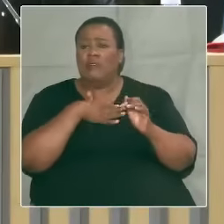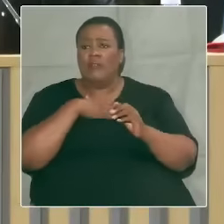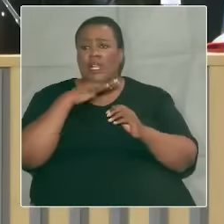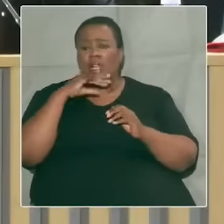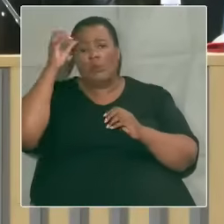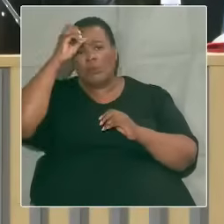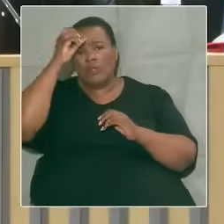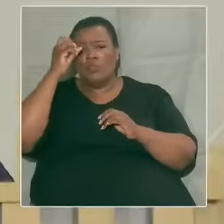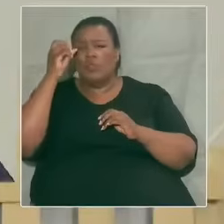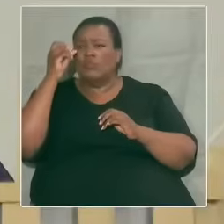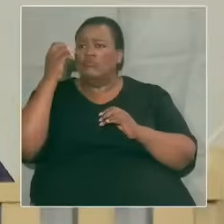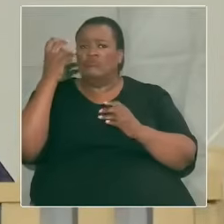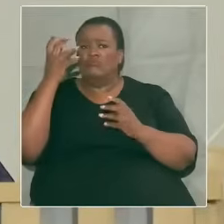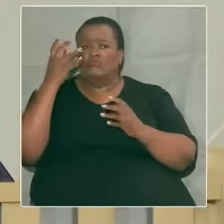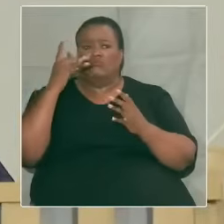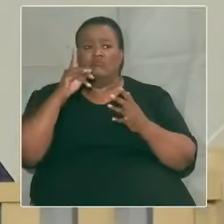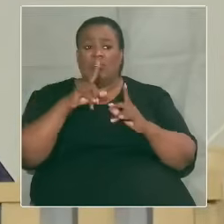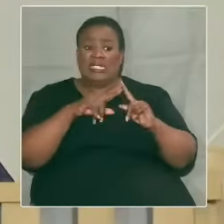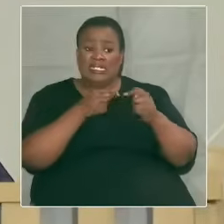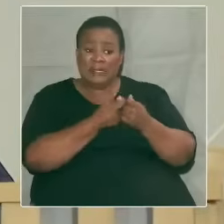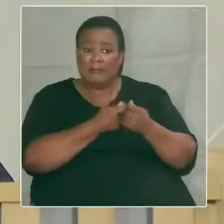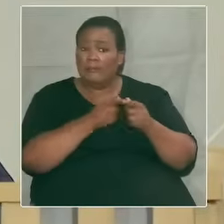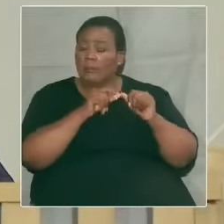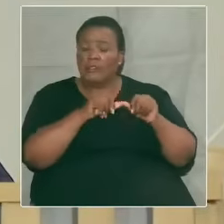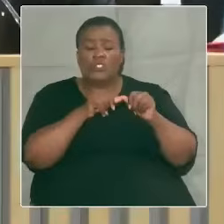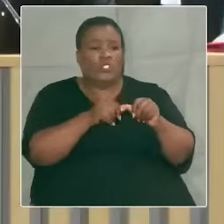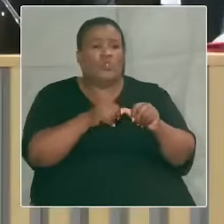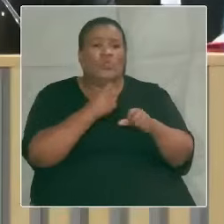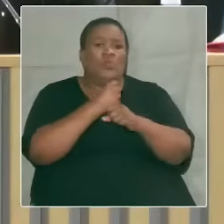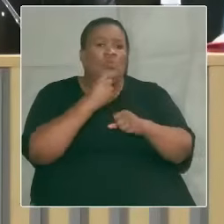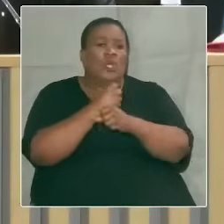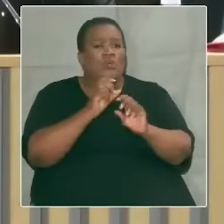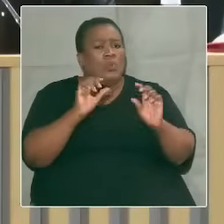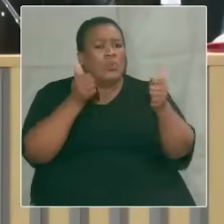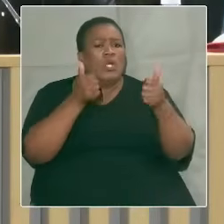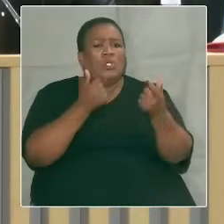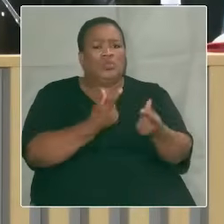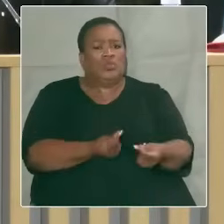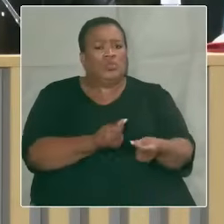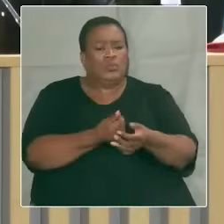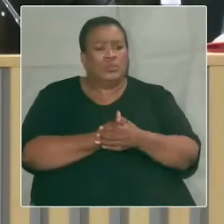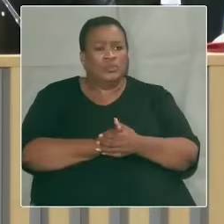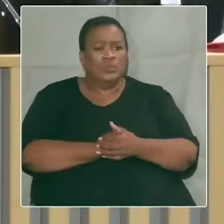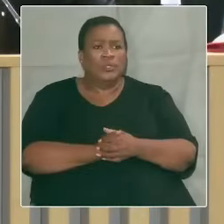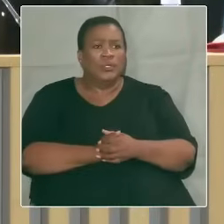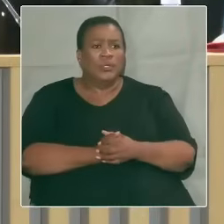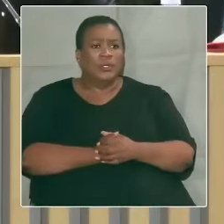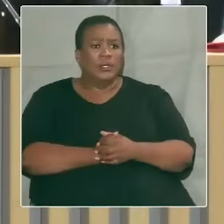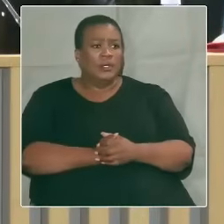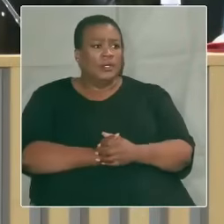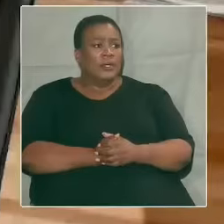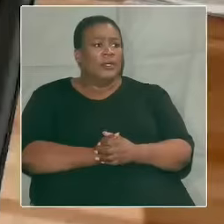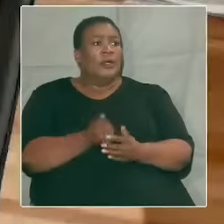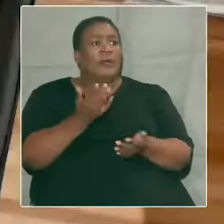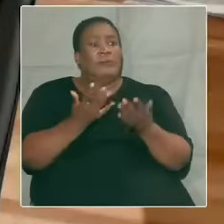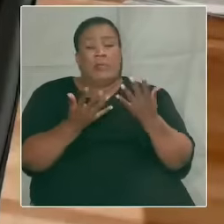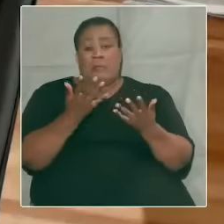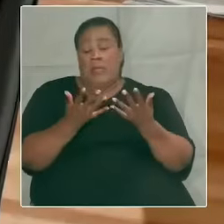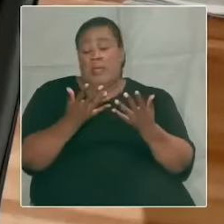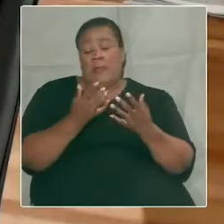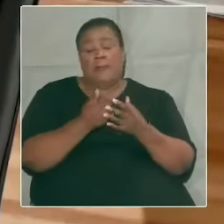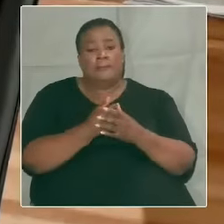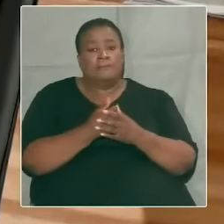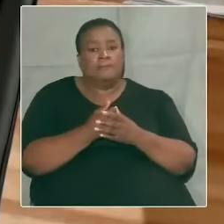kept on doing good work all the way. Thank you. Yes. Maybe just to complete